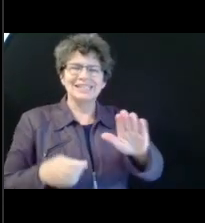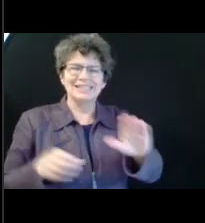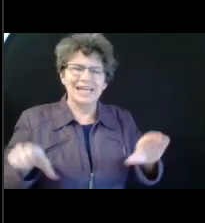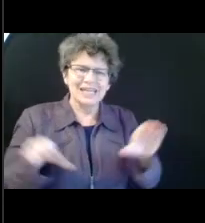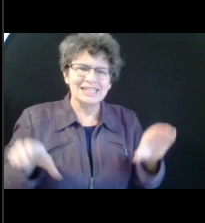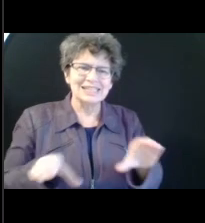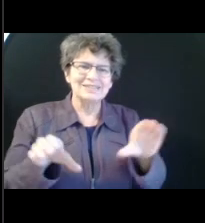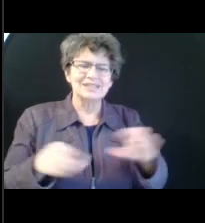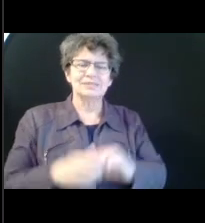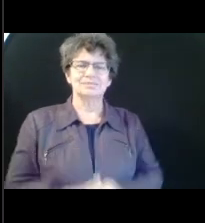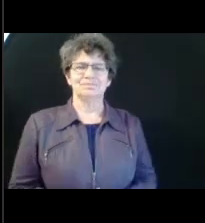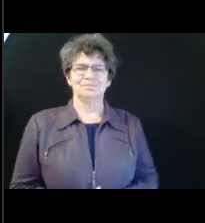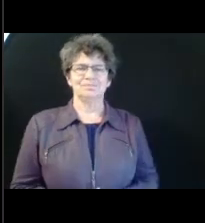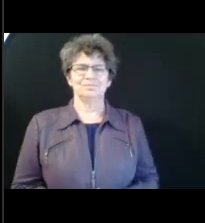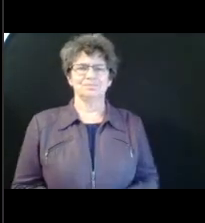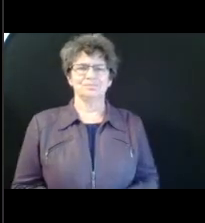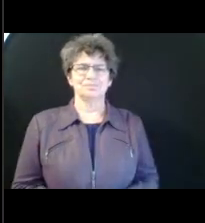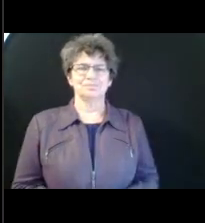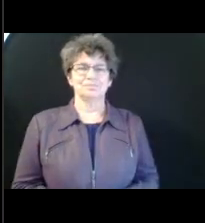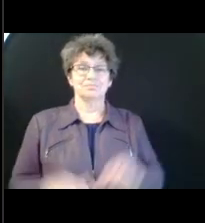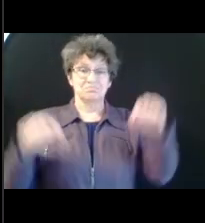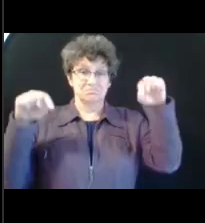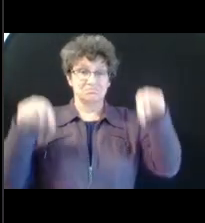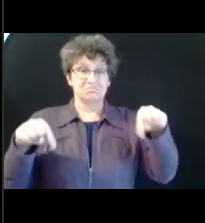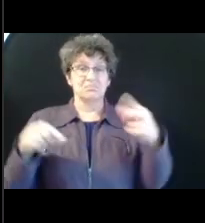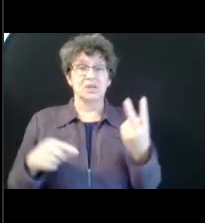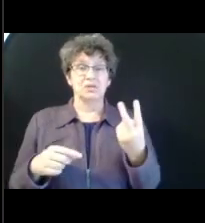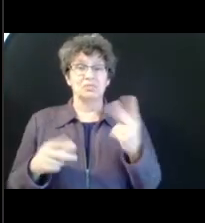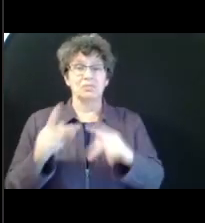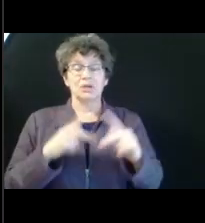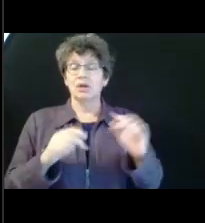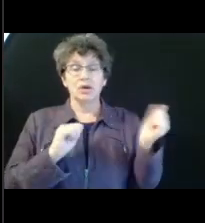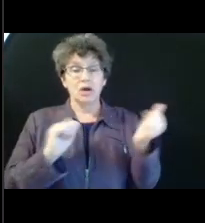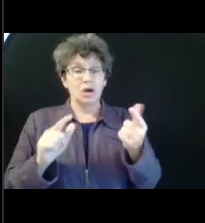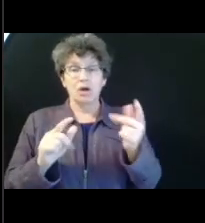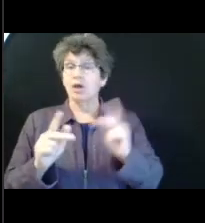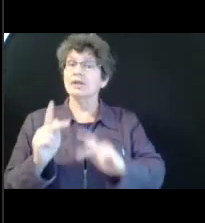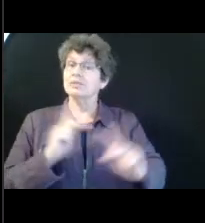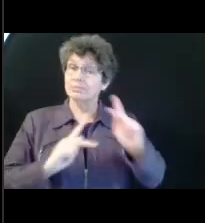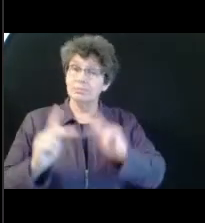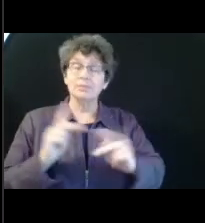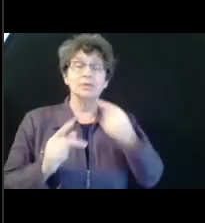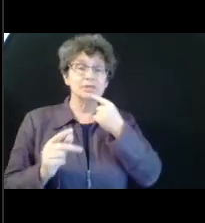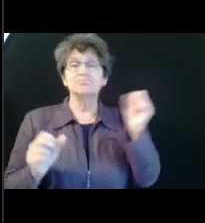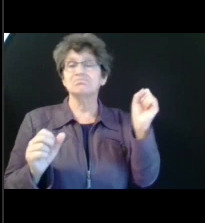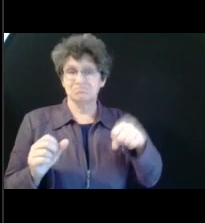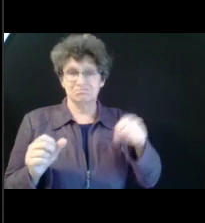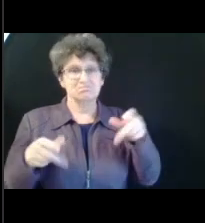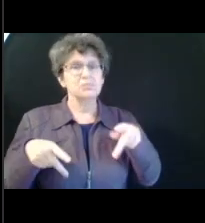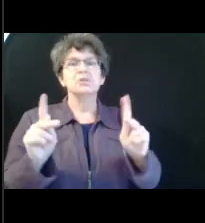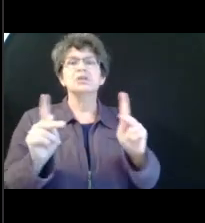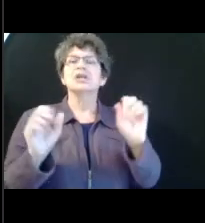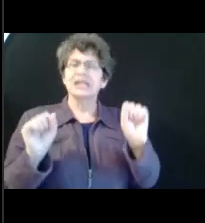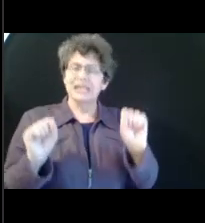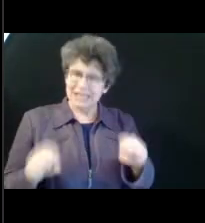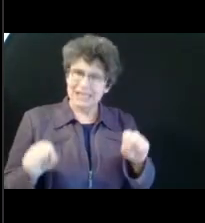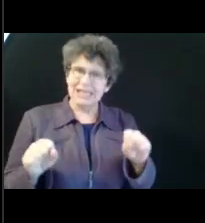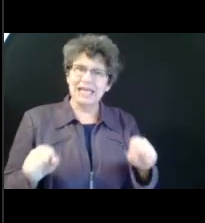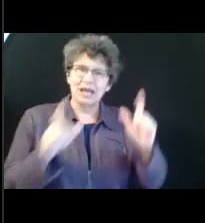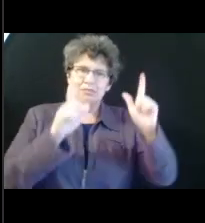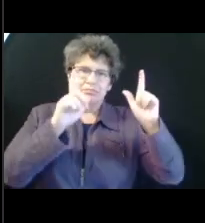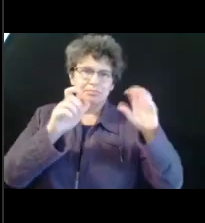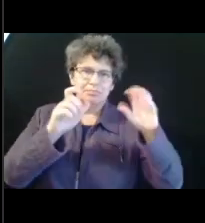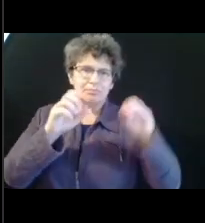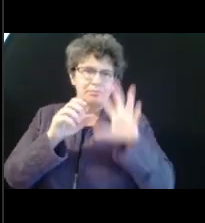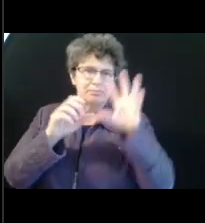Both of these people, and everyone who's in my pictures has given me permission to take their picture and to share them with you,